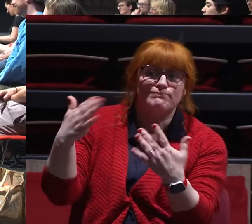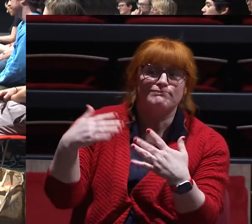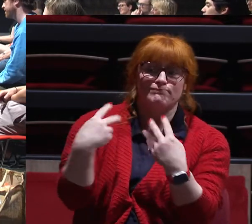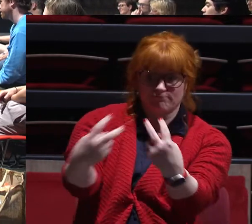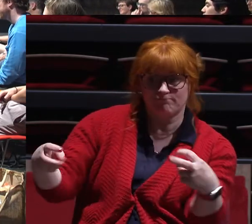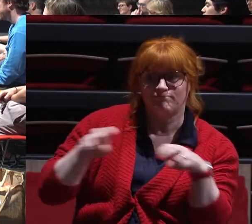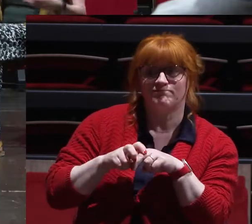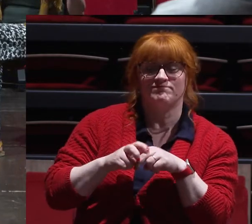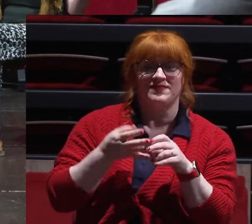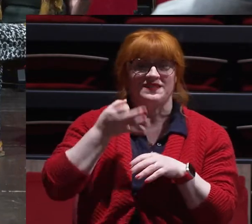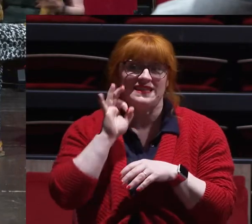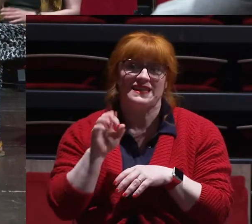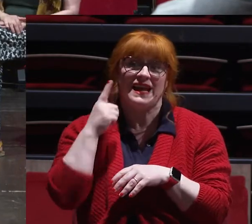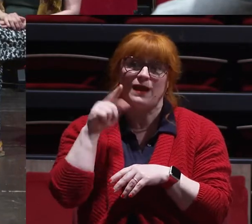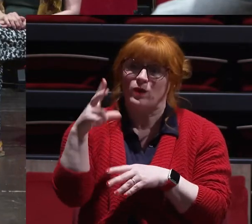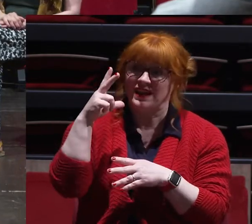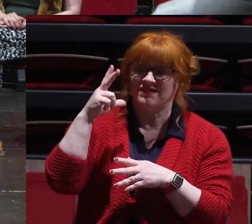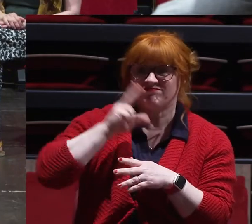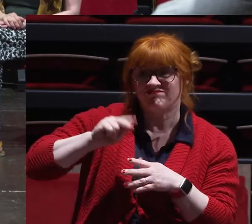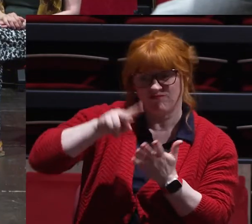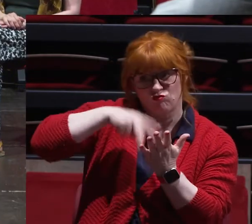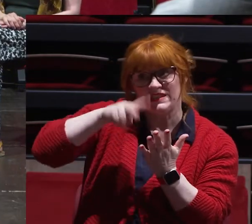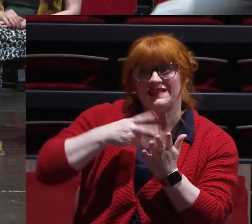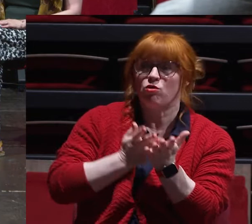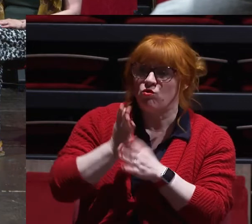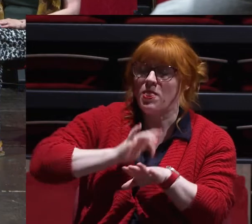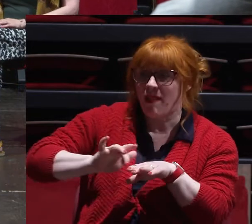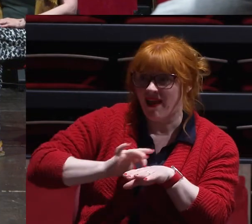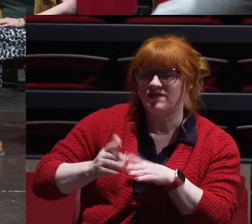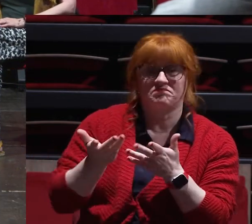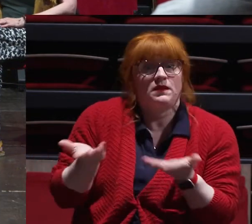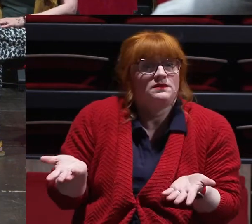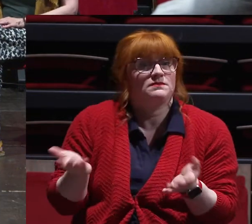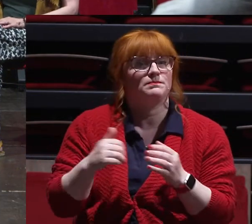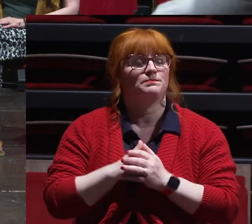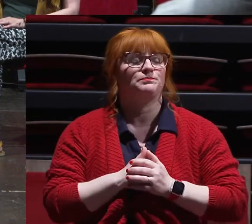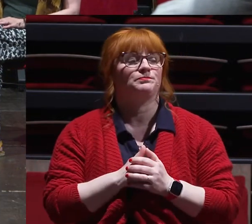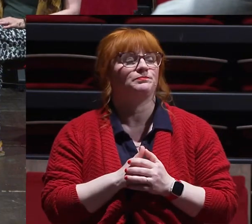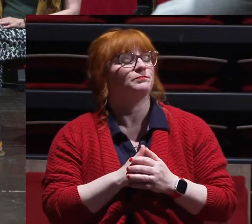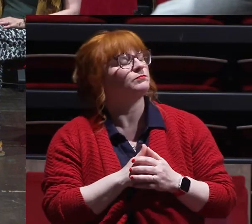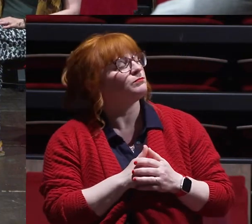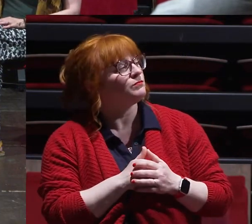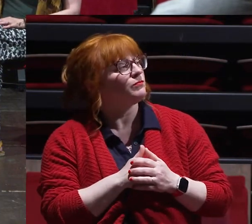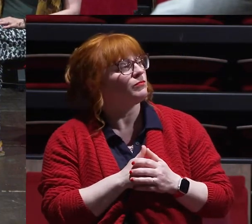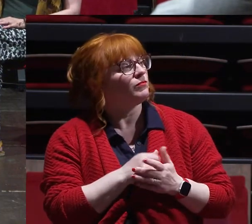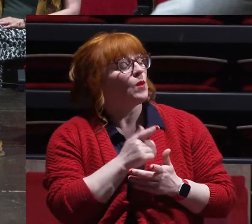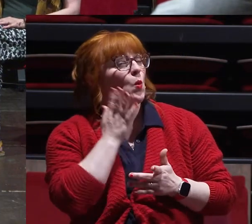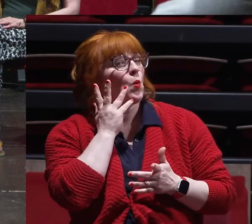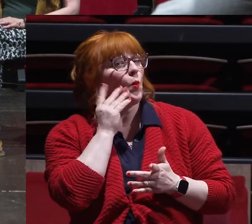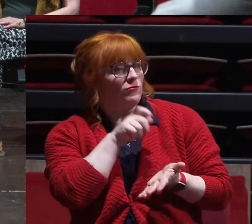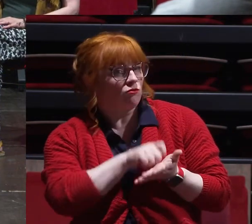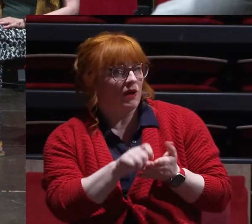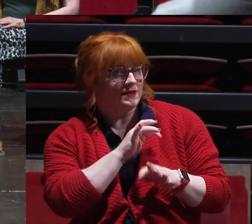hear it read, or over a cup of tea, or, Yeah, I think that really helps. There's a jeopardy, isn't there, if you're writing a